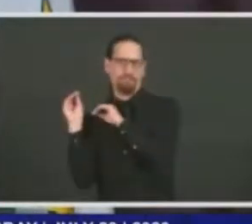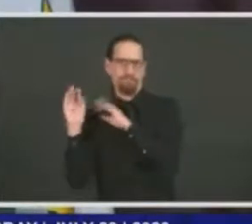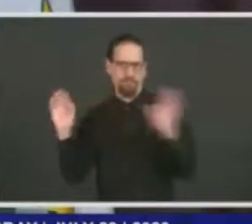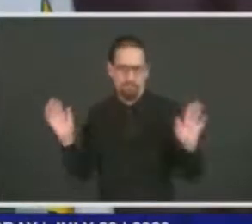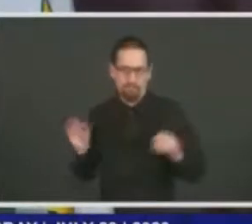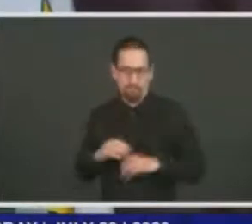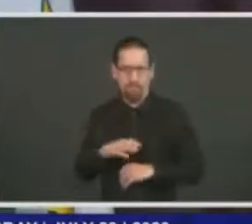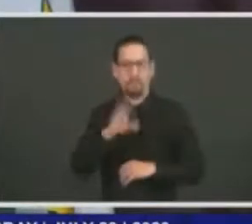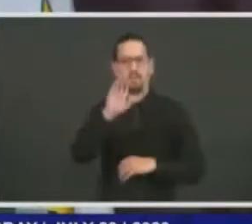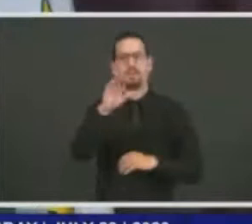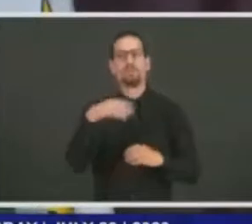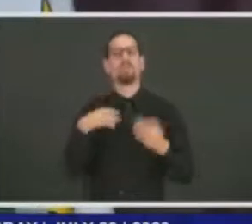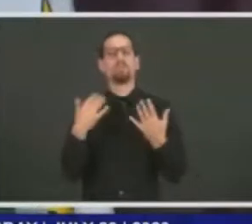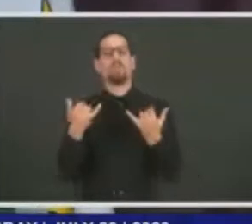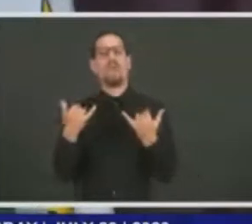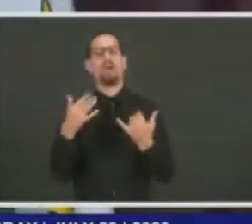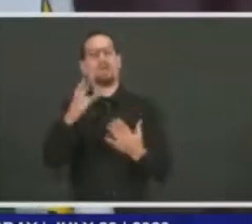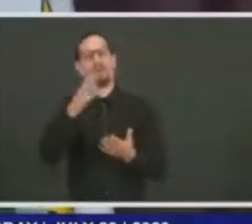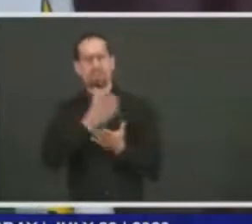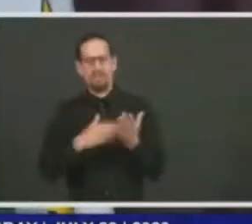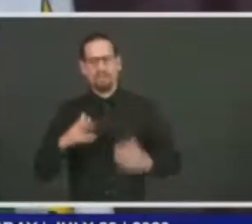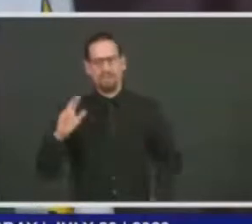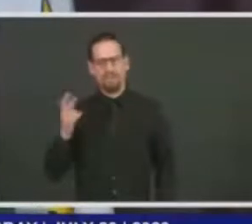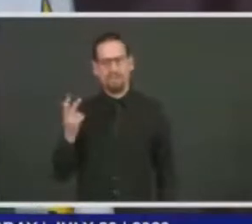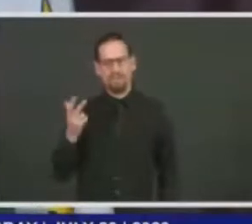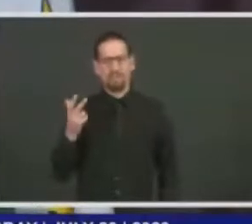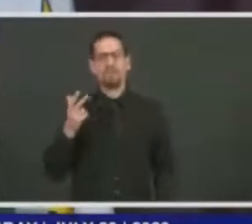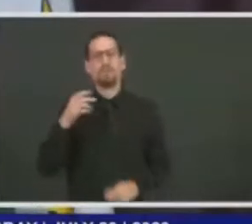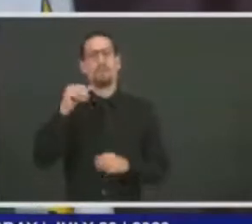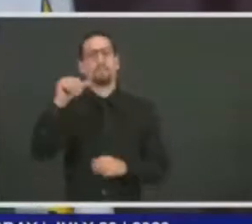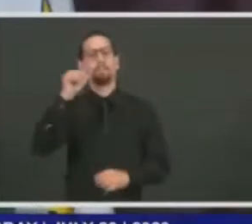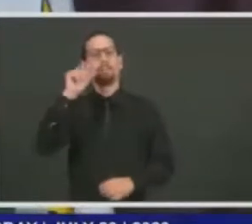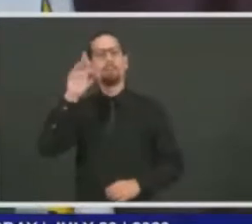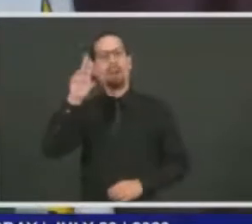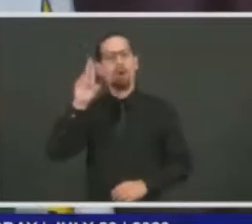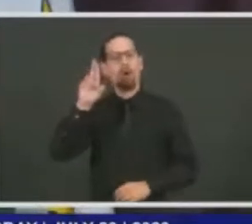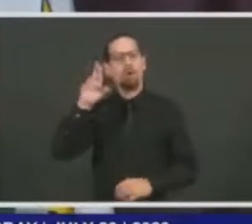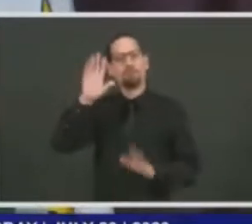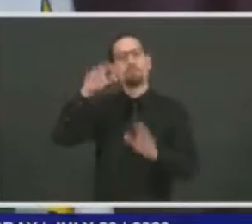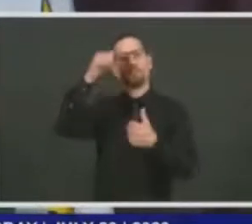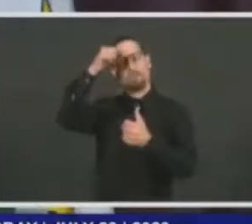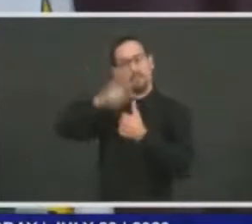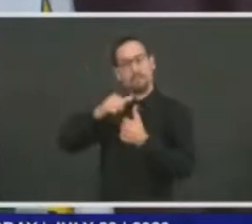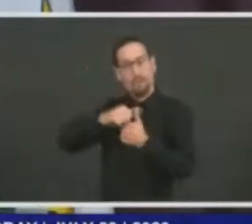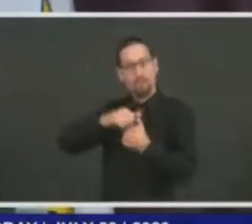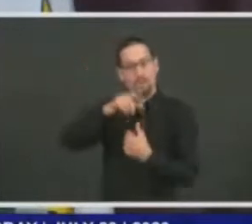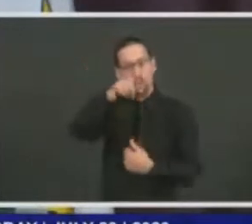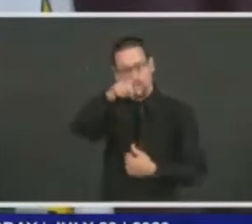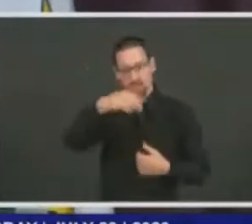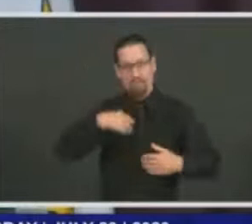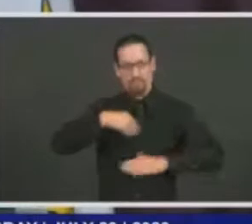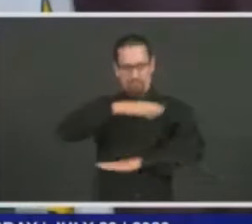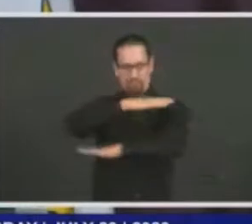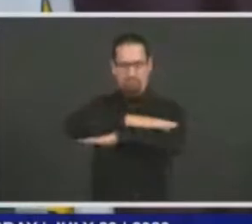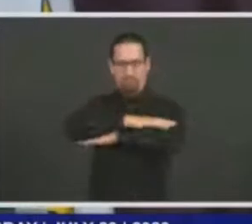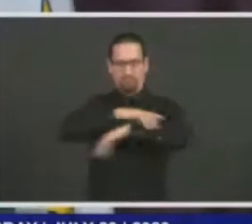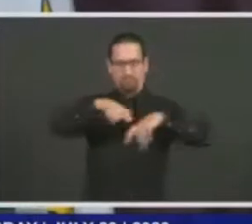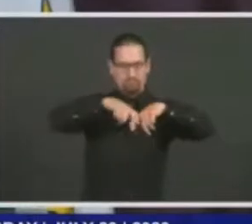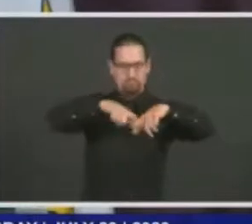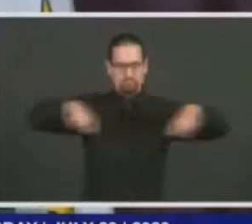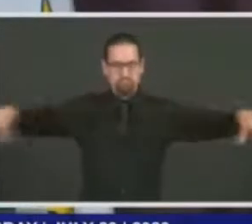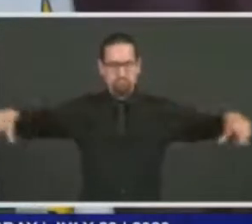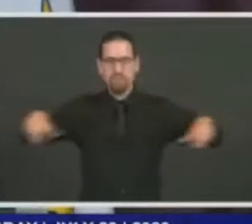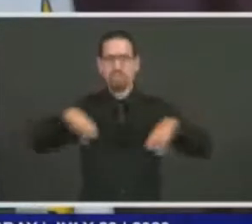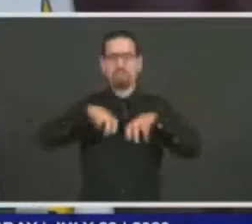bars. They have to look like restaurants. So if you own a bar or a restaurant with a bar, you have